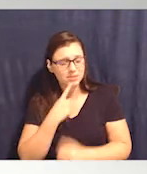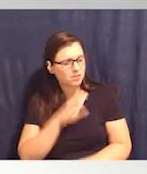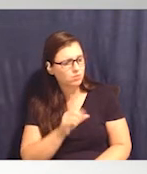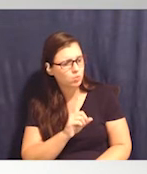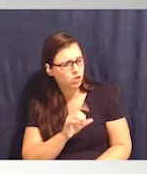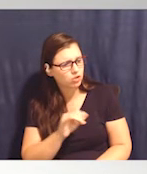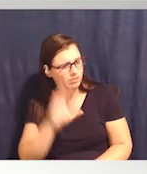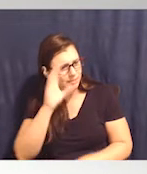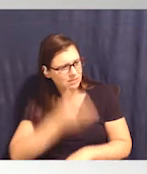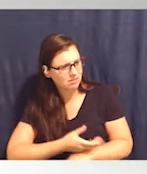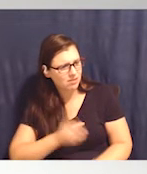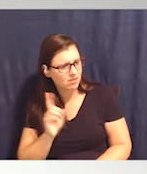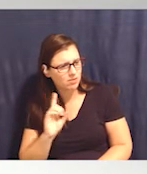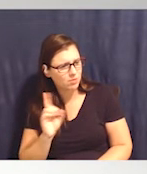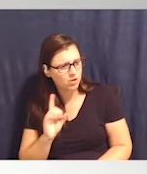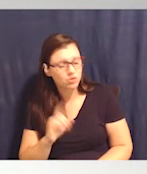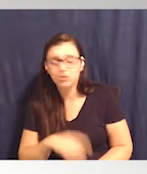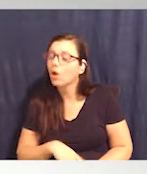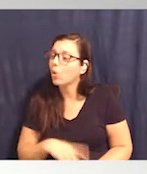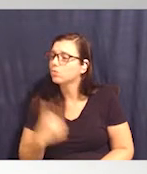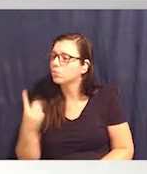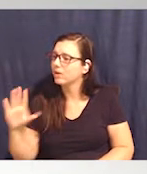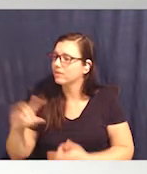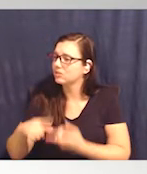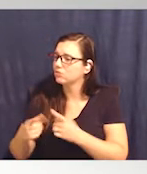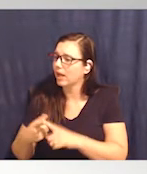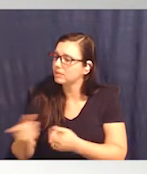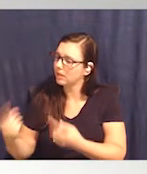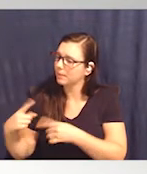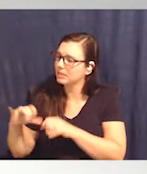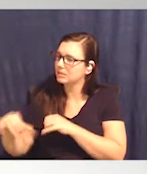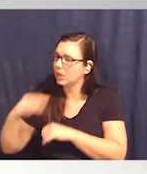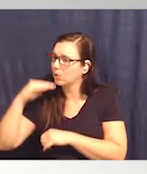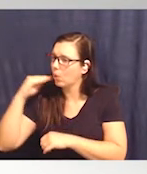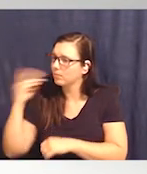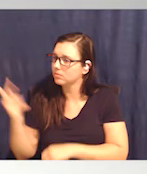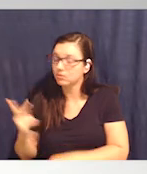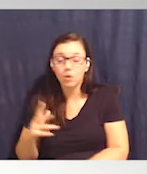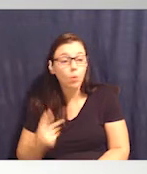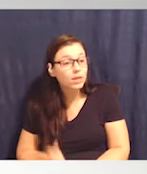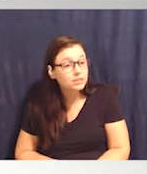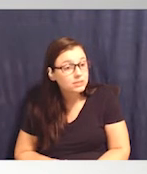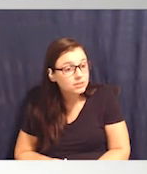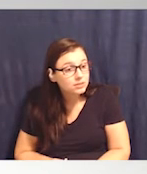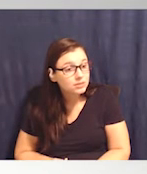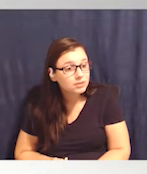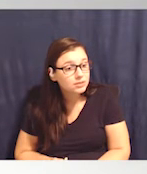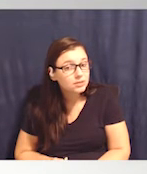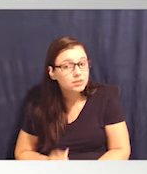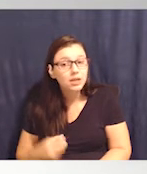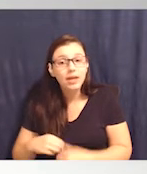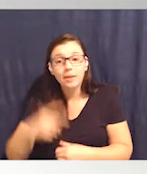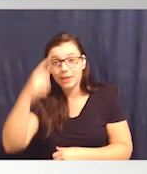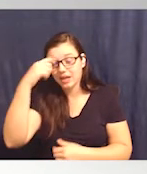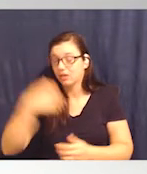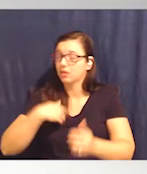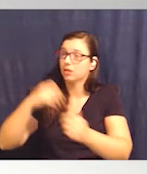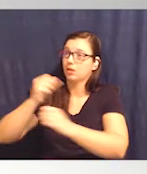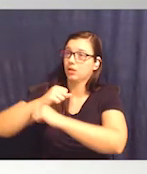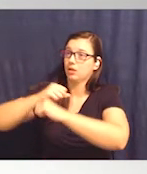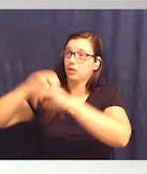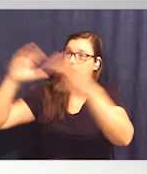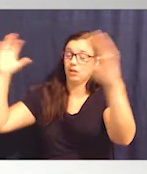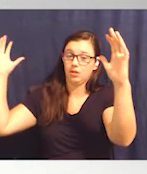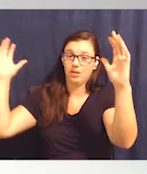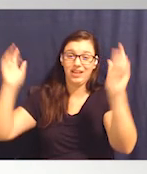Oh, one of his friends is coming down. They stayed at home. Huh? In my head, I had this vision of a smoking crater with our golden